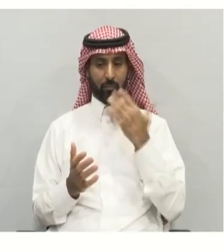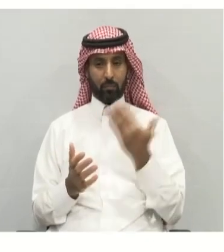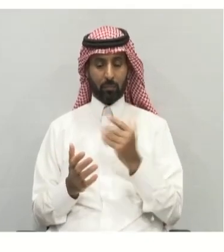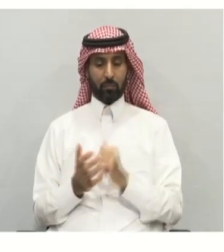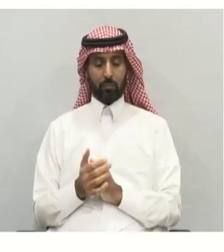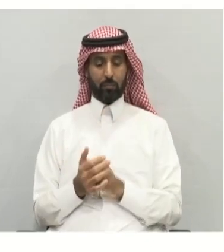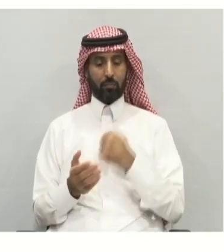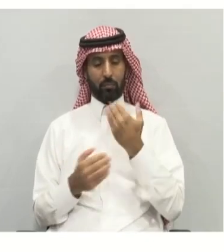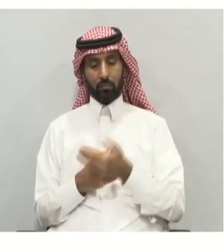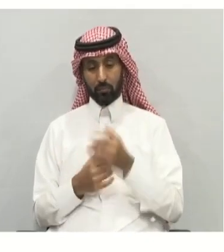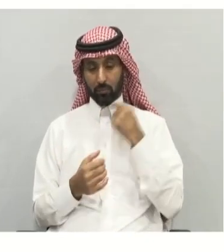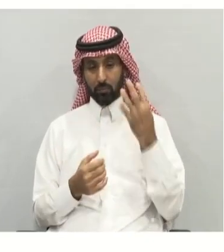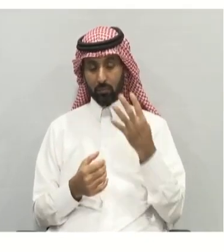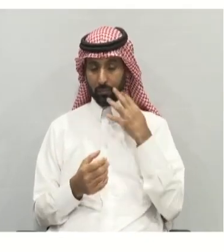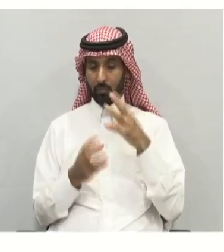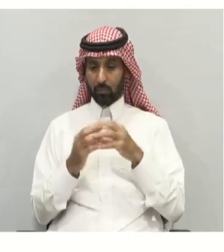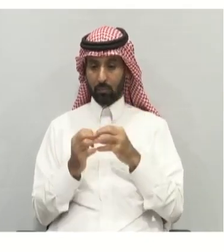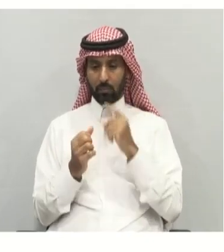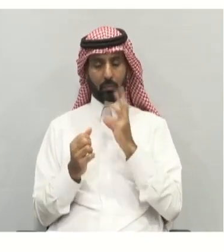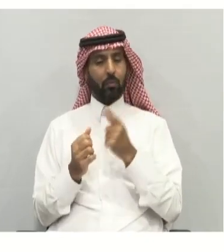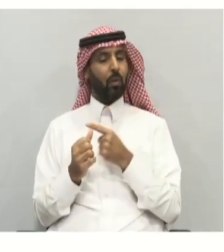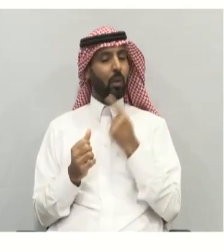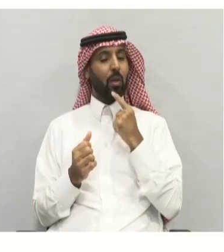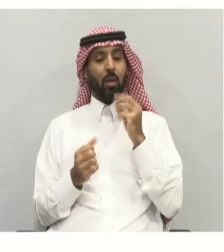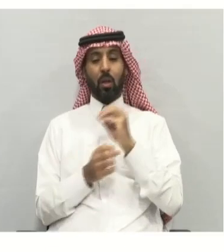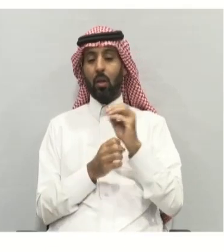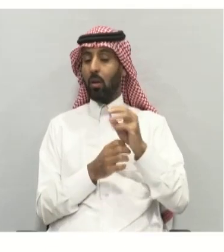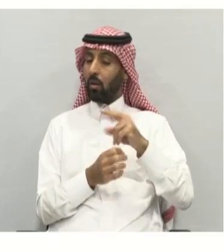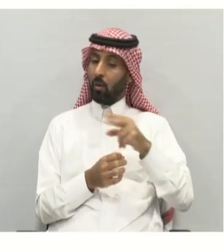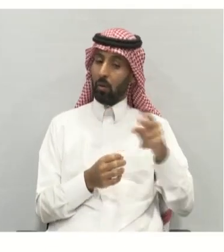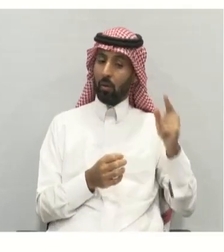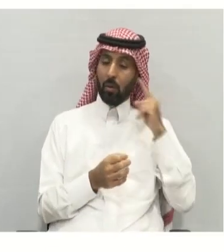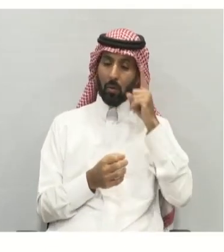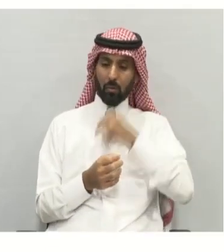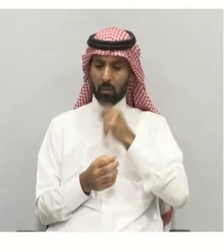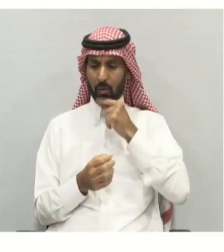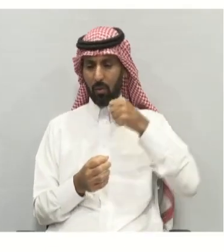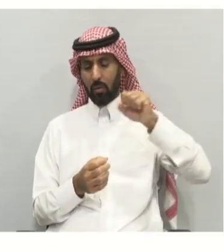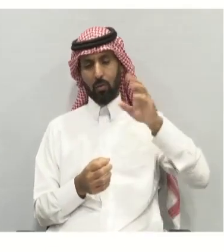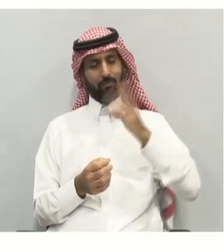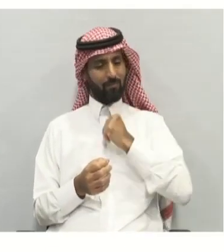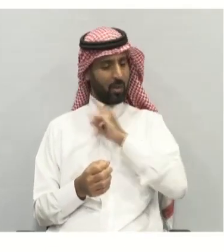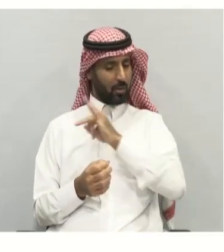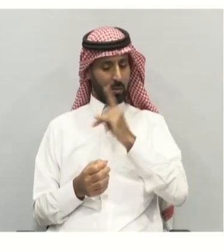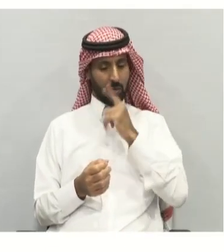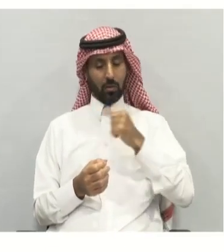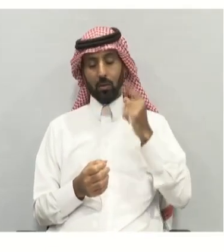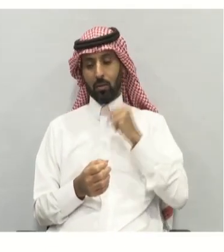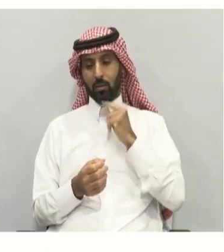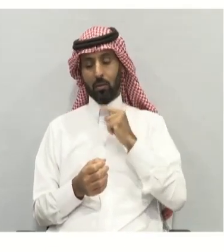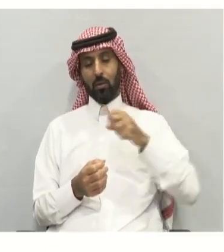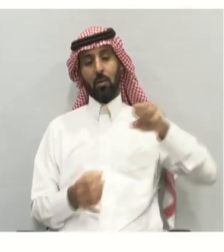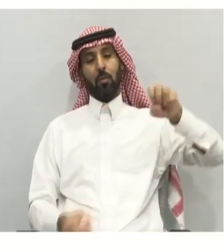unit where we had in the form, meaning, and function, we learned the difference between must and mustn't, and should and